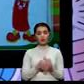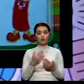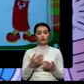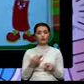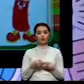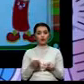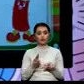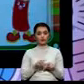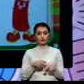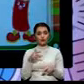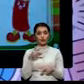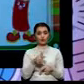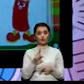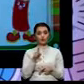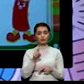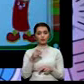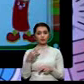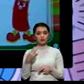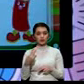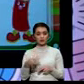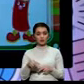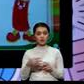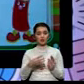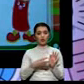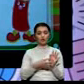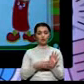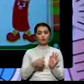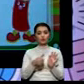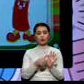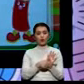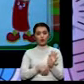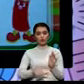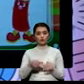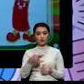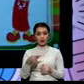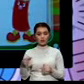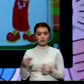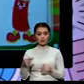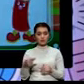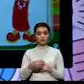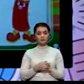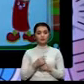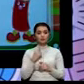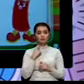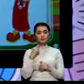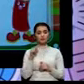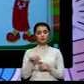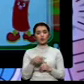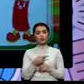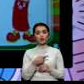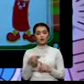buni topish uchun 3120 dan 960 ni ayiramiz. Ushbu sonlar ayirmasi